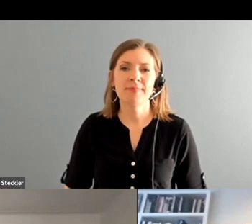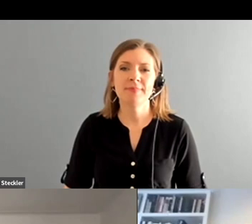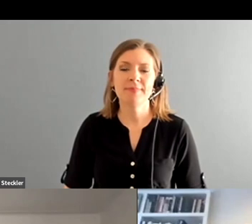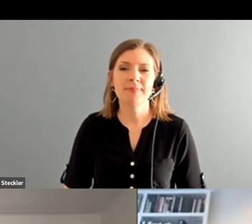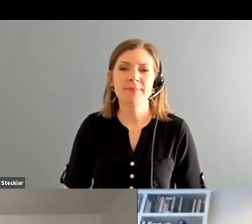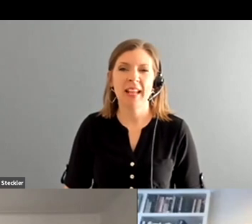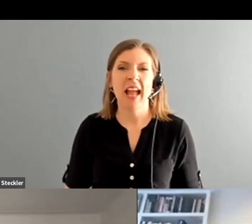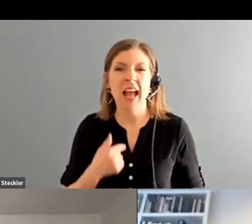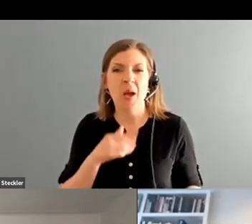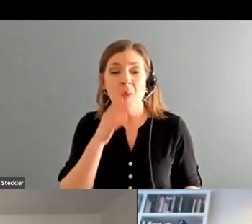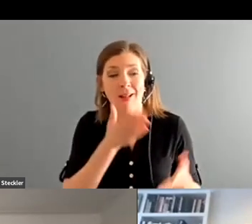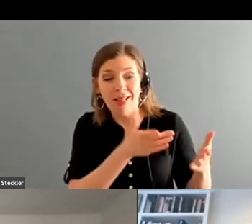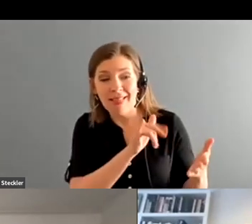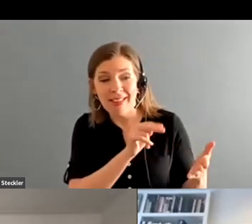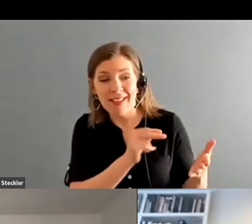I'm going to punt that one to Lynn.